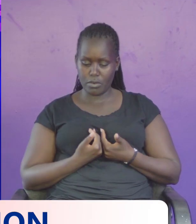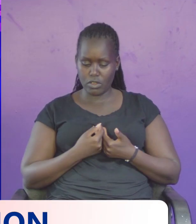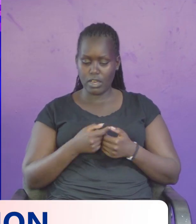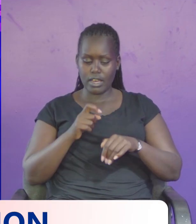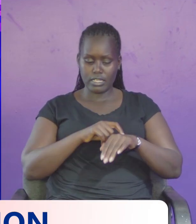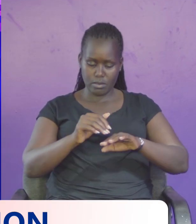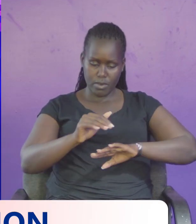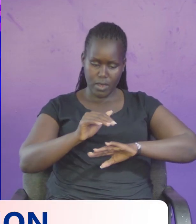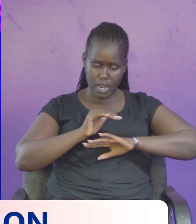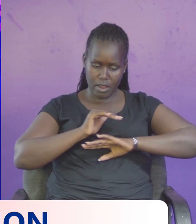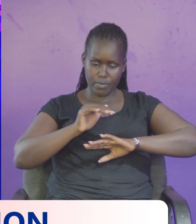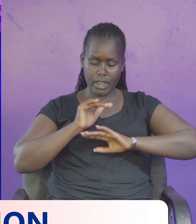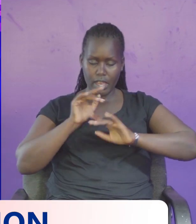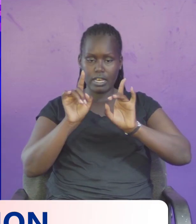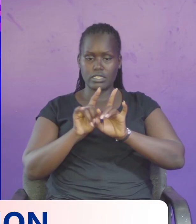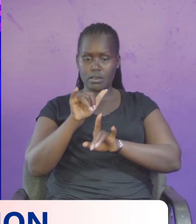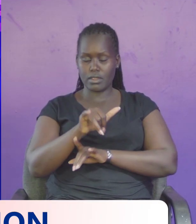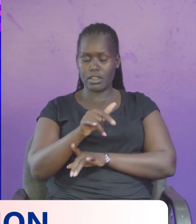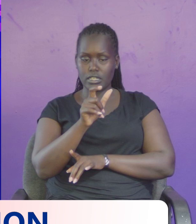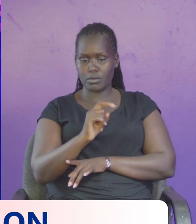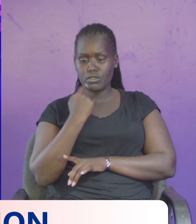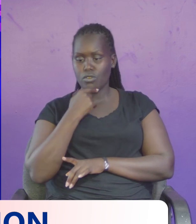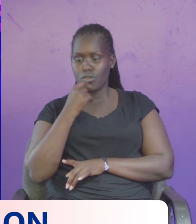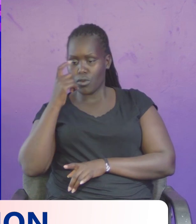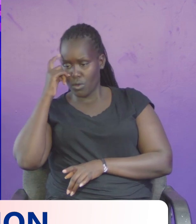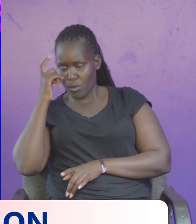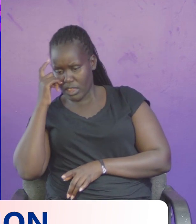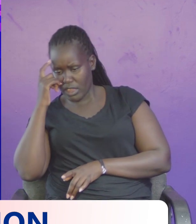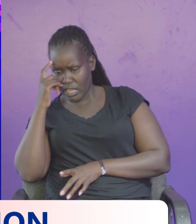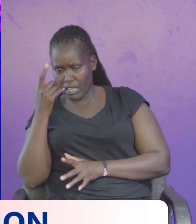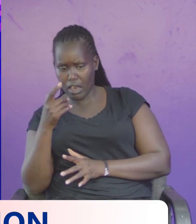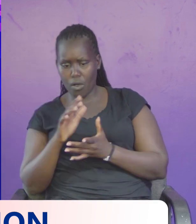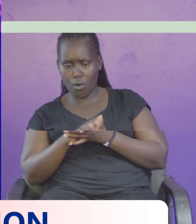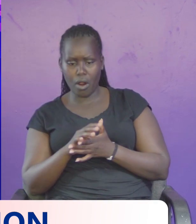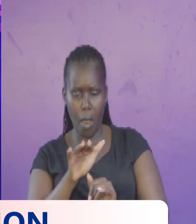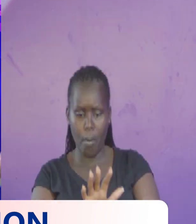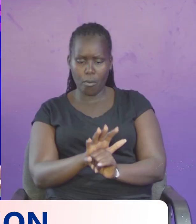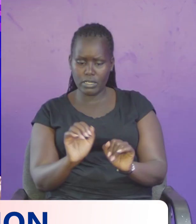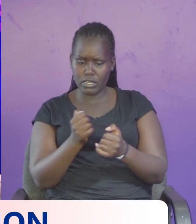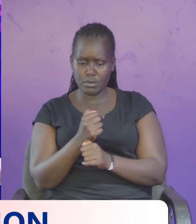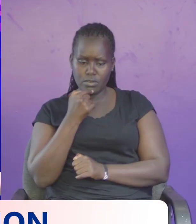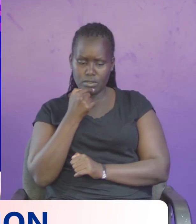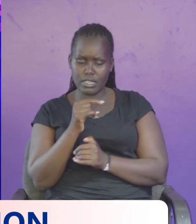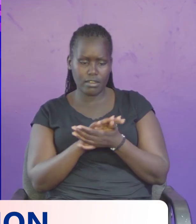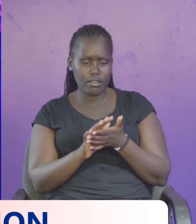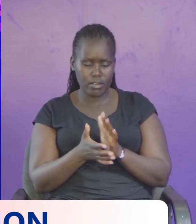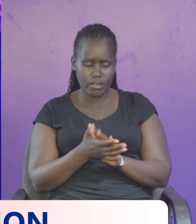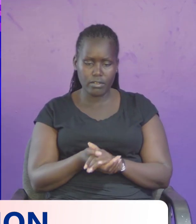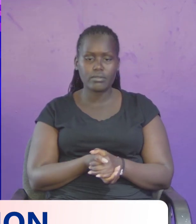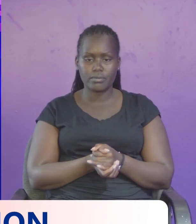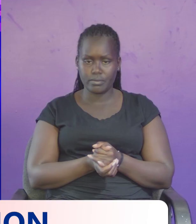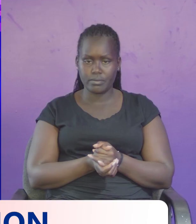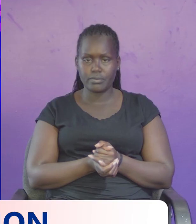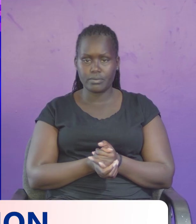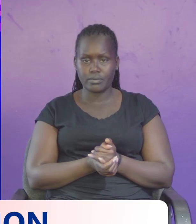is enough, even that person that ulikuwa unafikiria kwamba umekalia kabisa hawezi akasema chochote. But there's a lot of Ataondoka interaction. because they have nothing else to